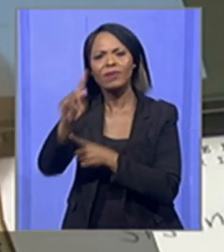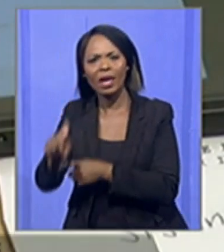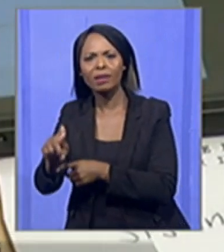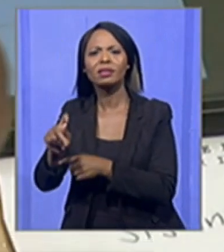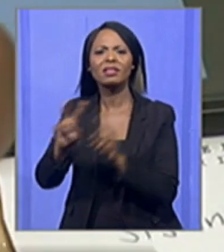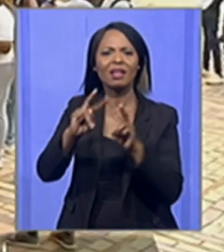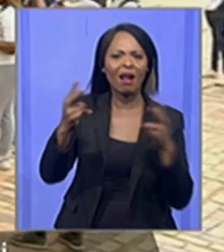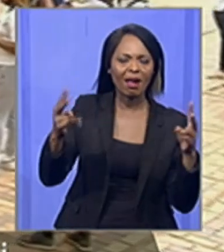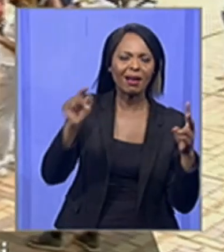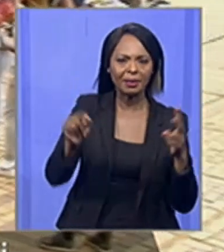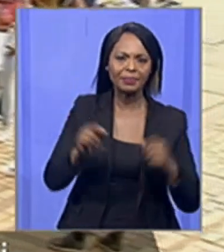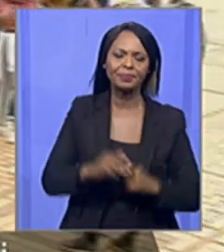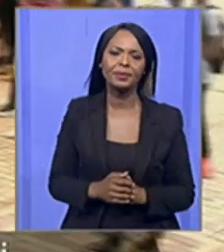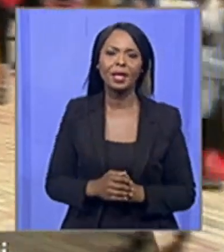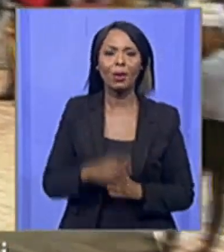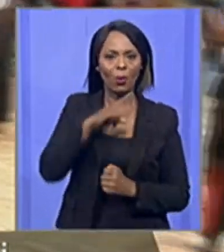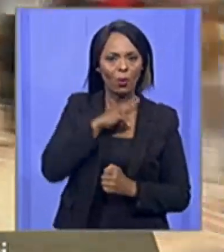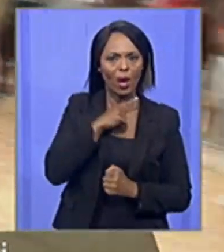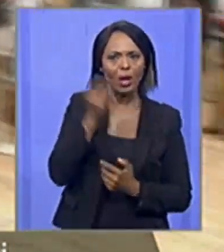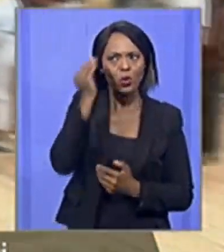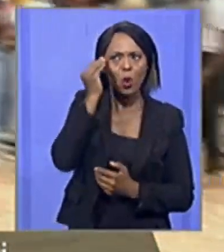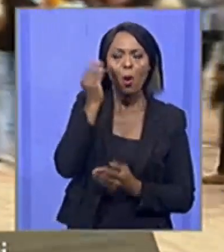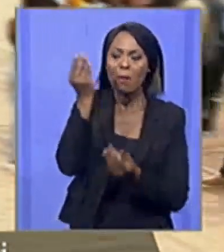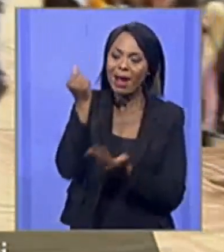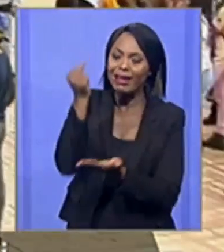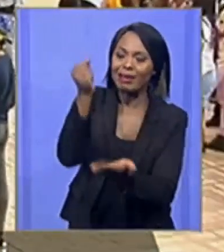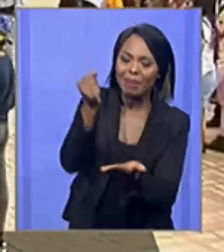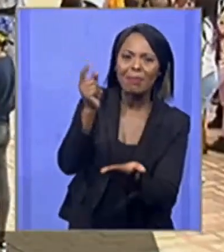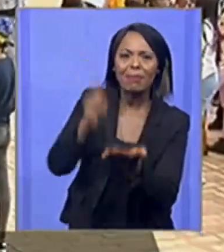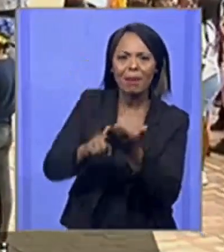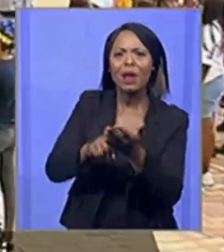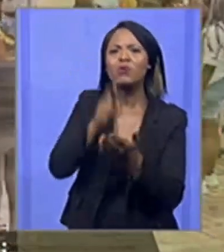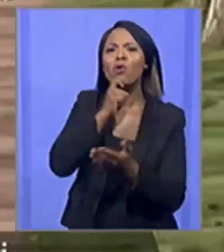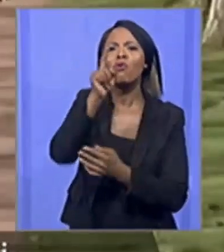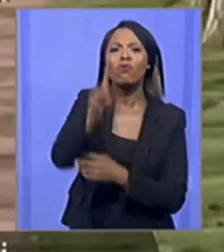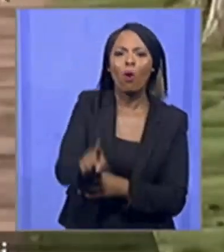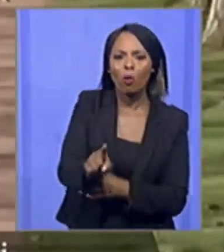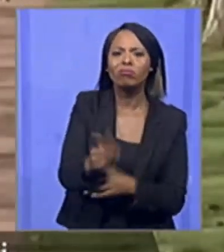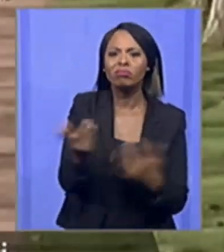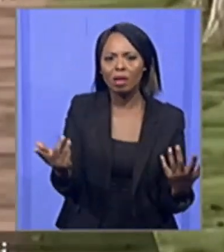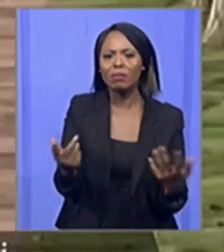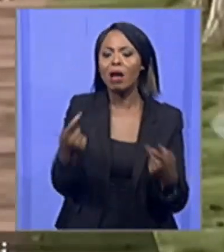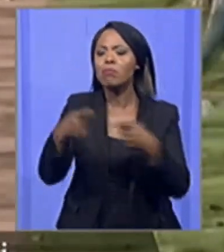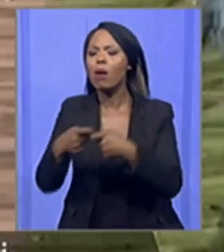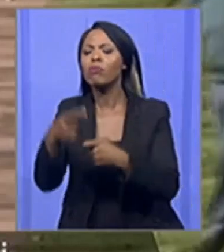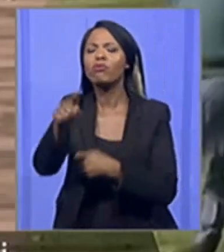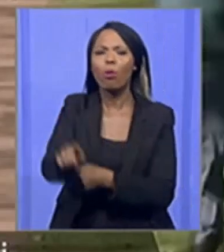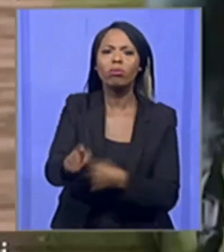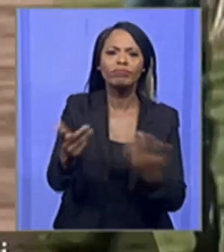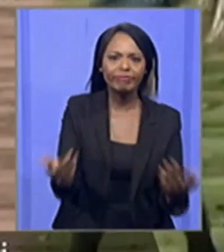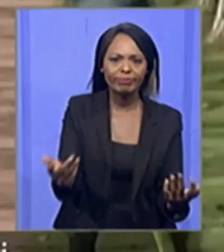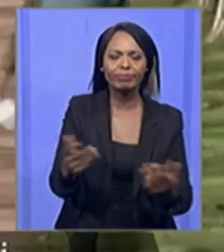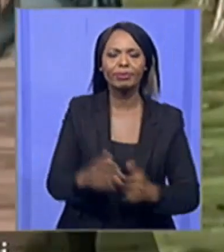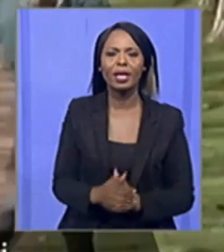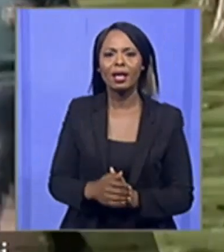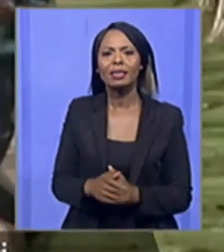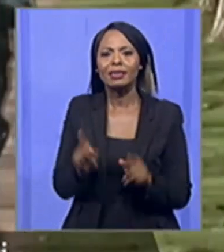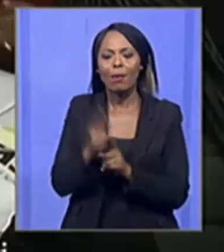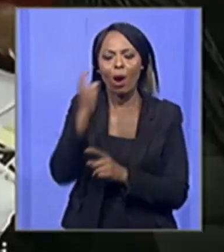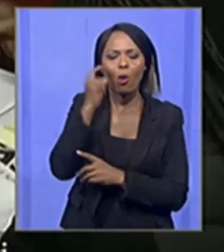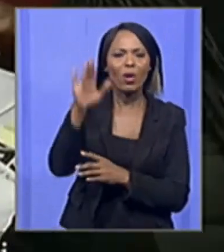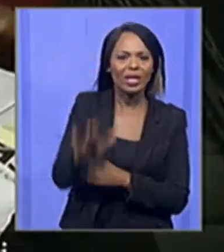tša rena le di-TVET college gore ba tsebe gore mašheleng a ba ka kgona go fana ka ona mo